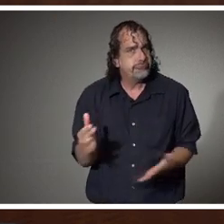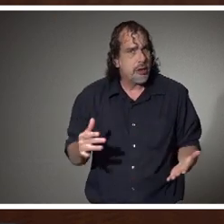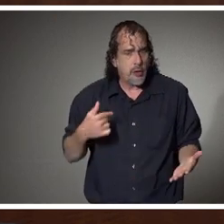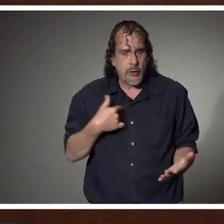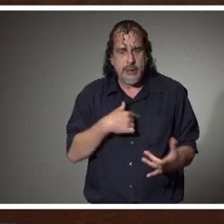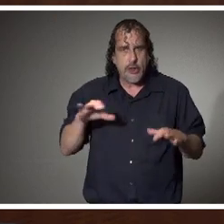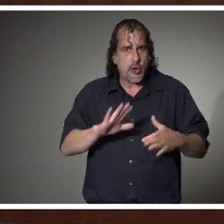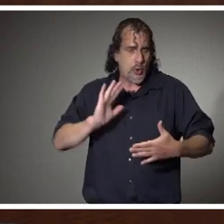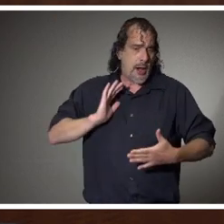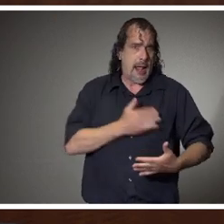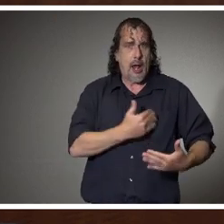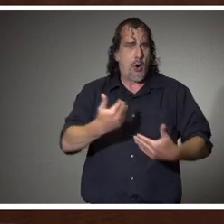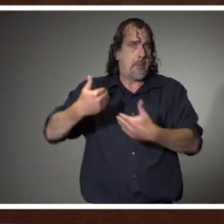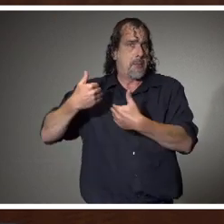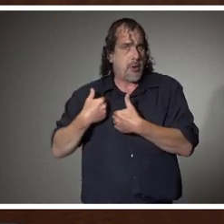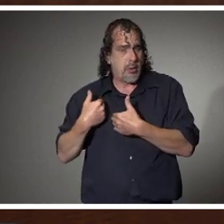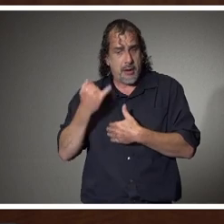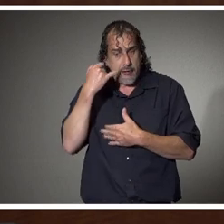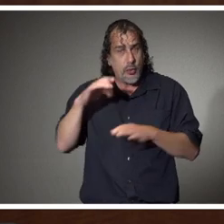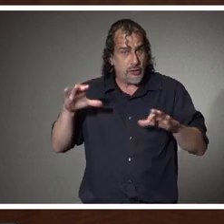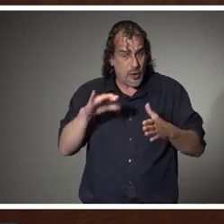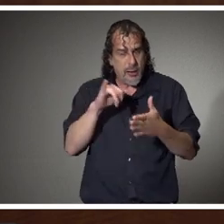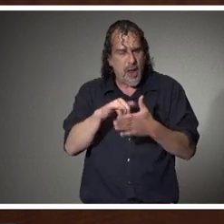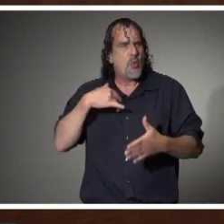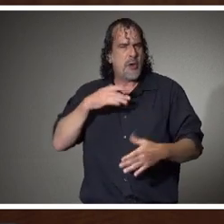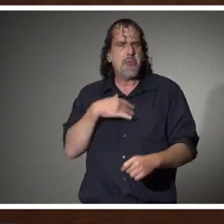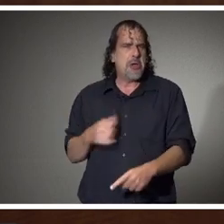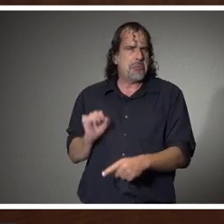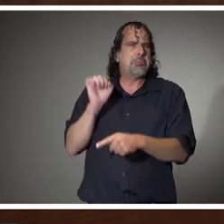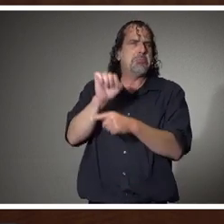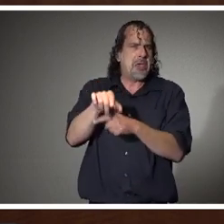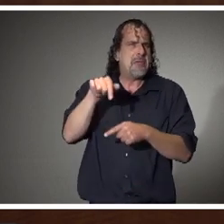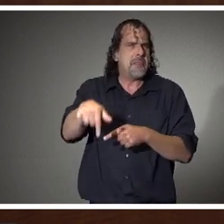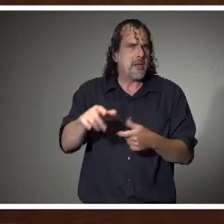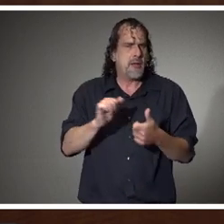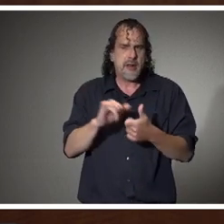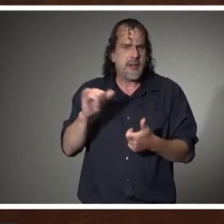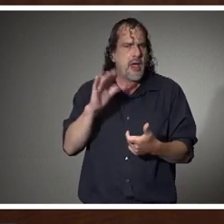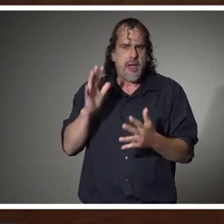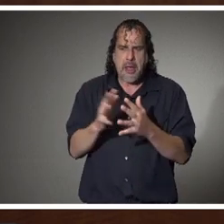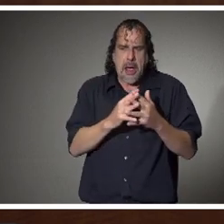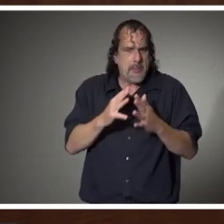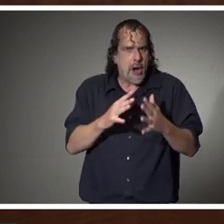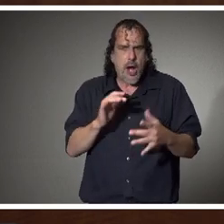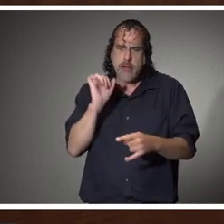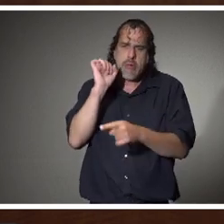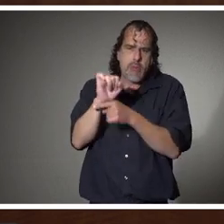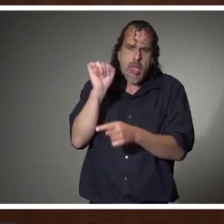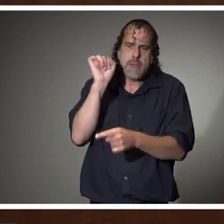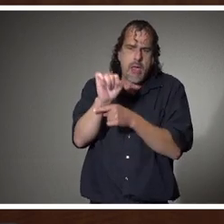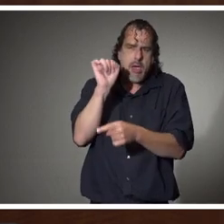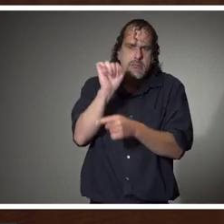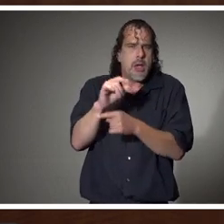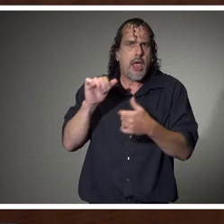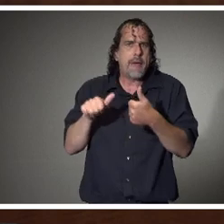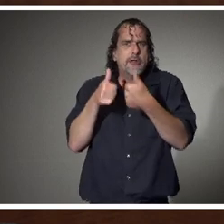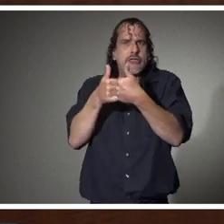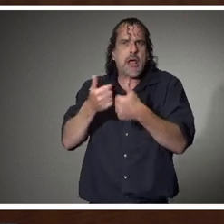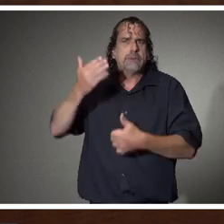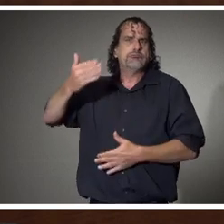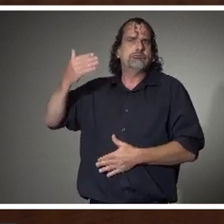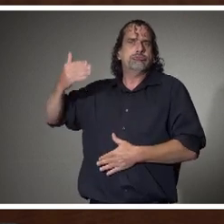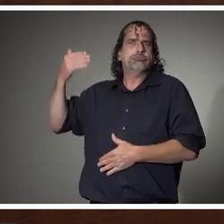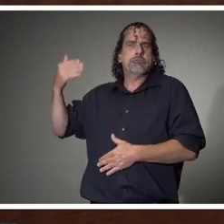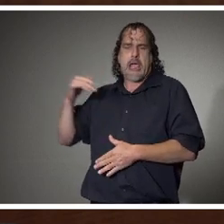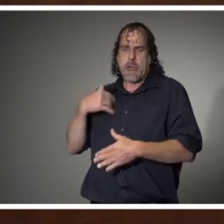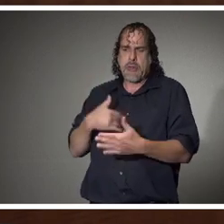part. If we do, I know we will overcome this just as Americans have overcome every previous challenge to come back